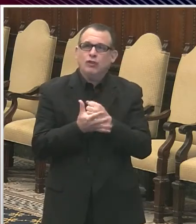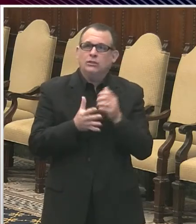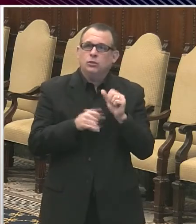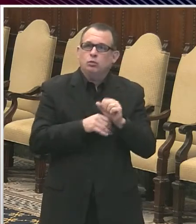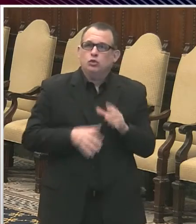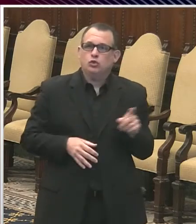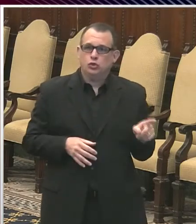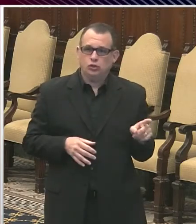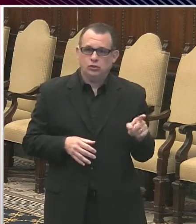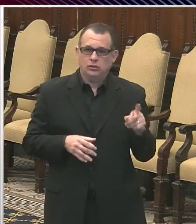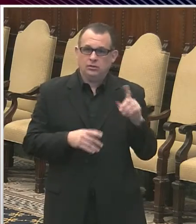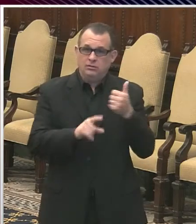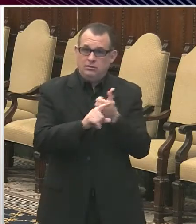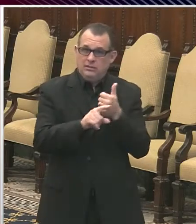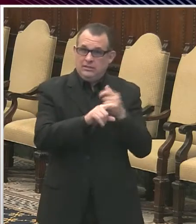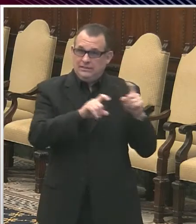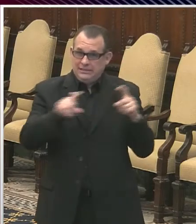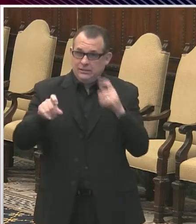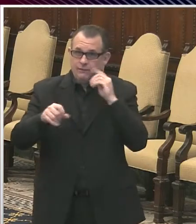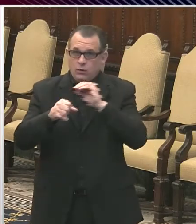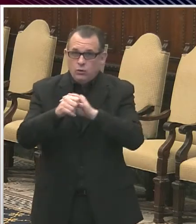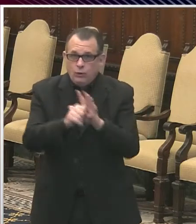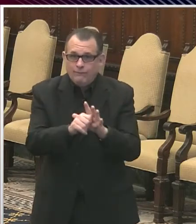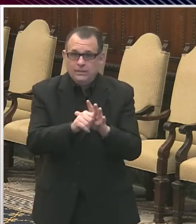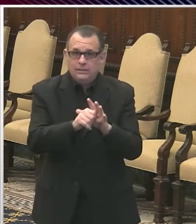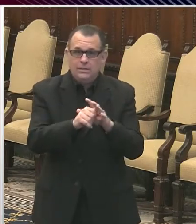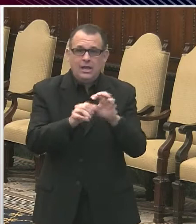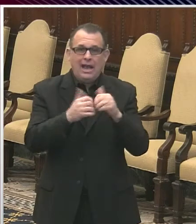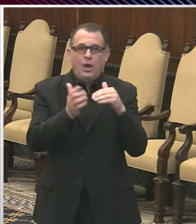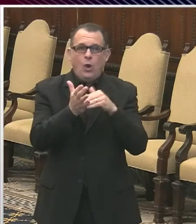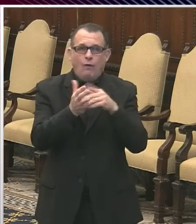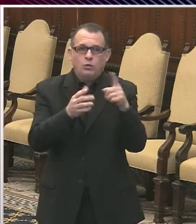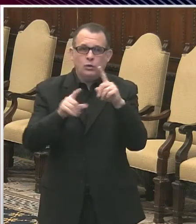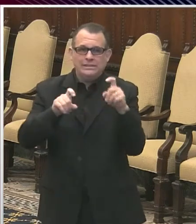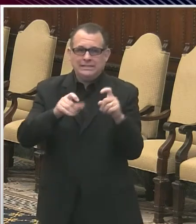been tested for COVID, and how frequently?